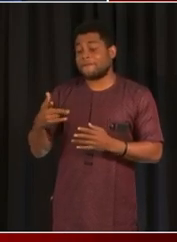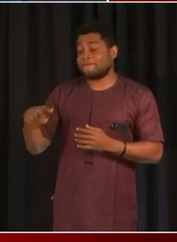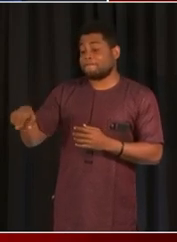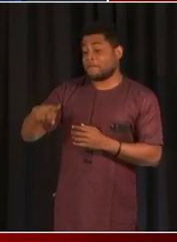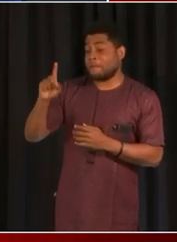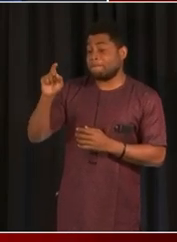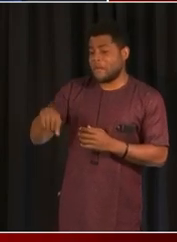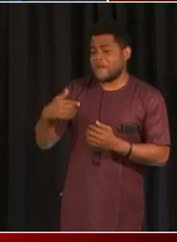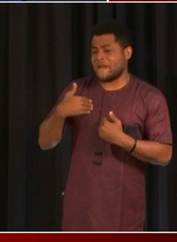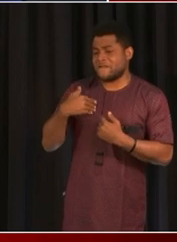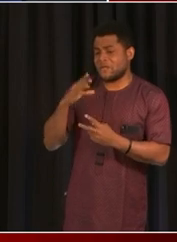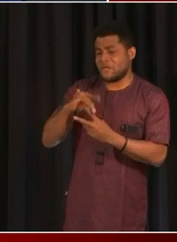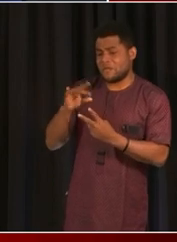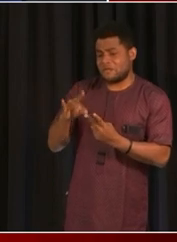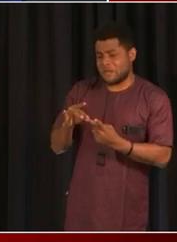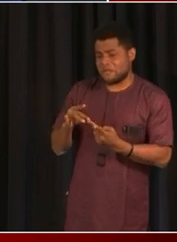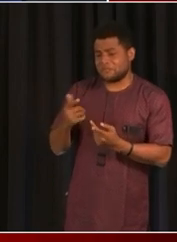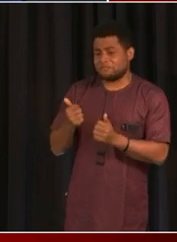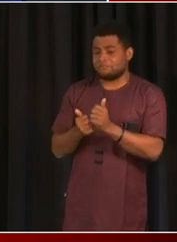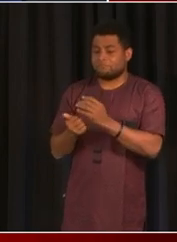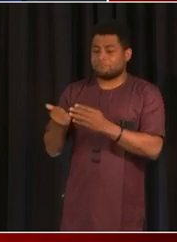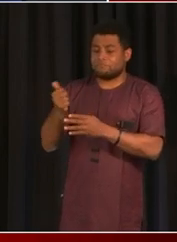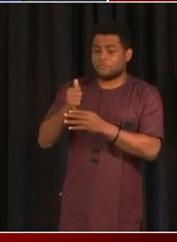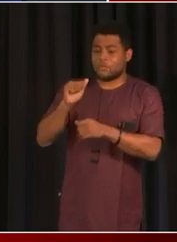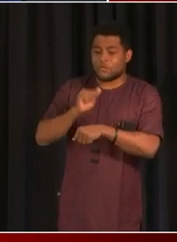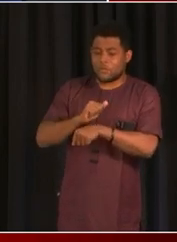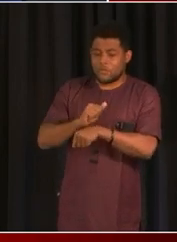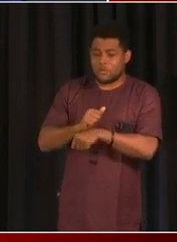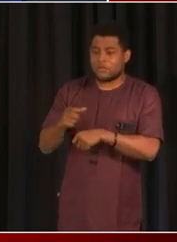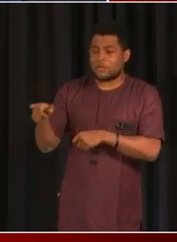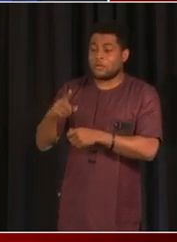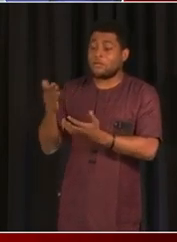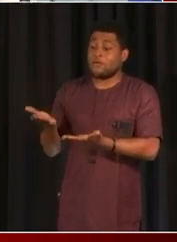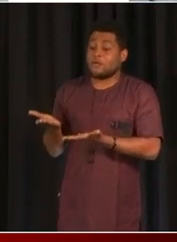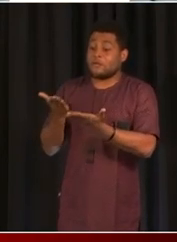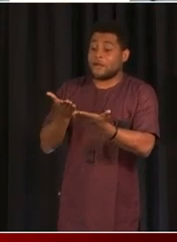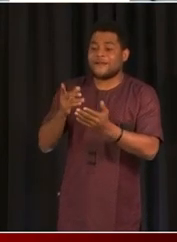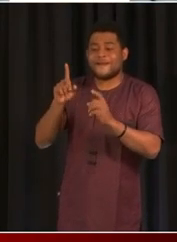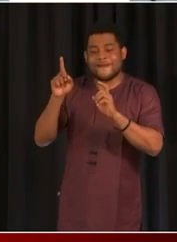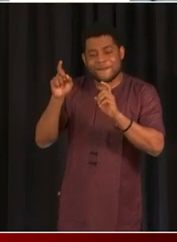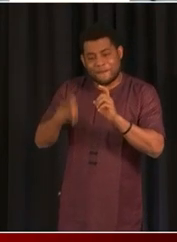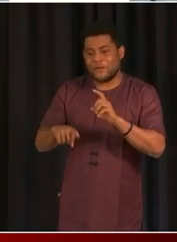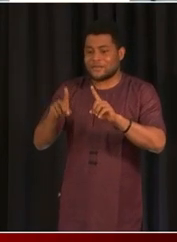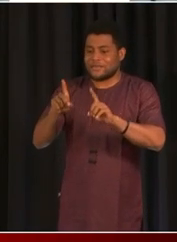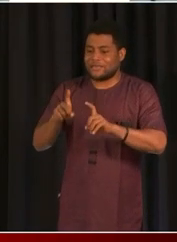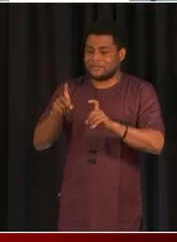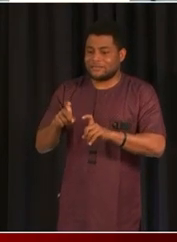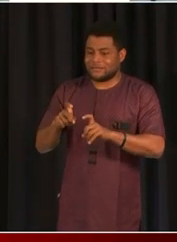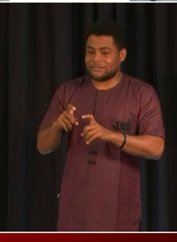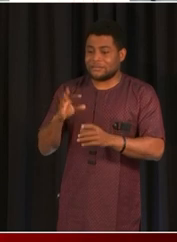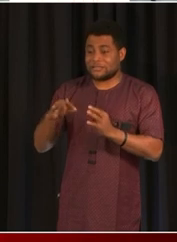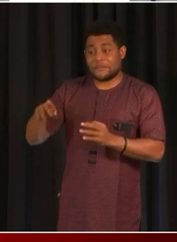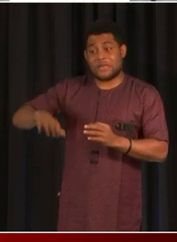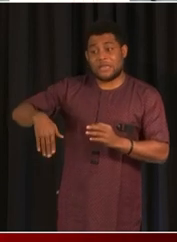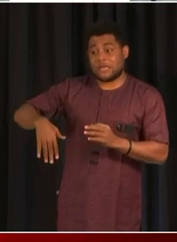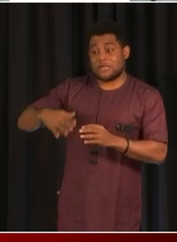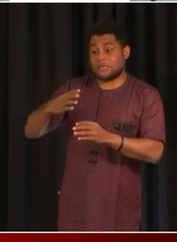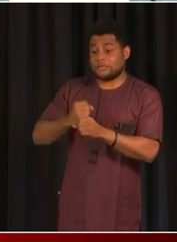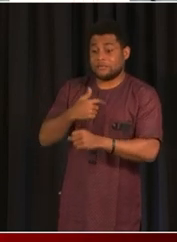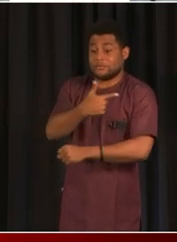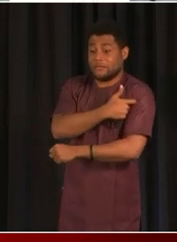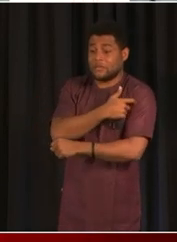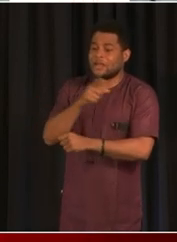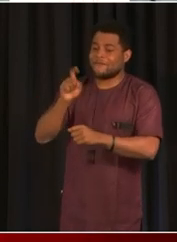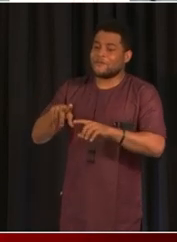to the District of Columbia, offer or require testing for anyone who does not get vaccinated. For